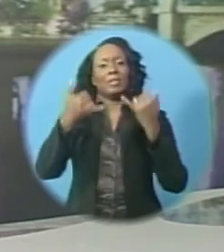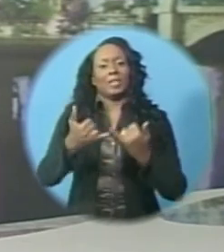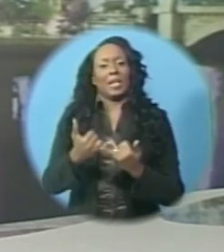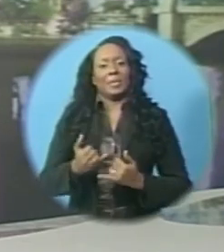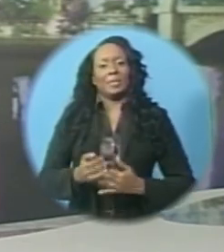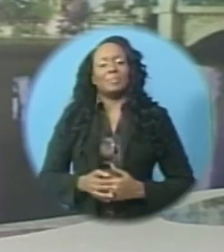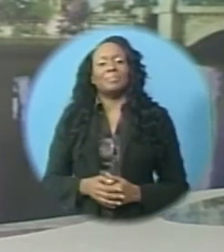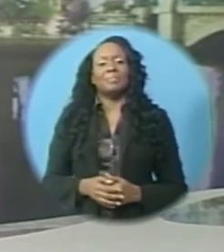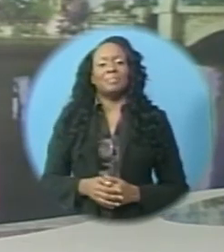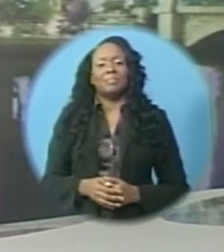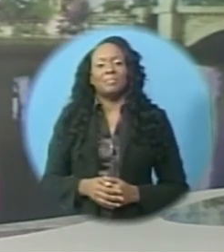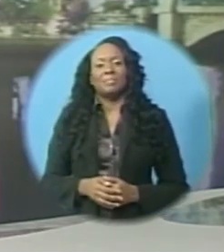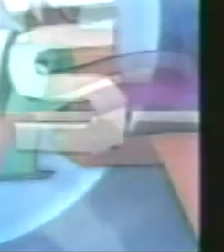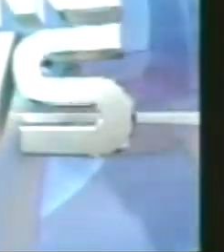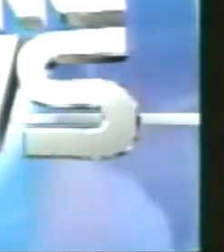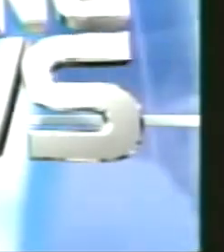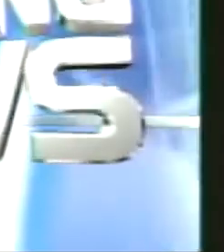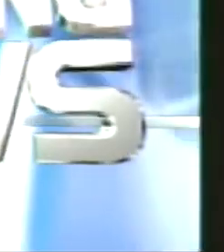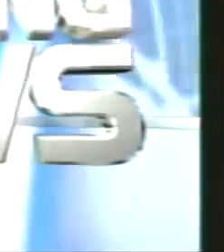us.